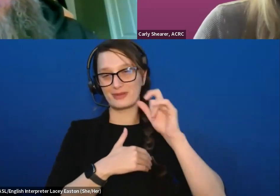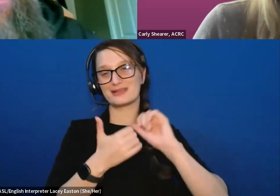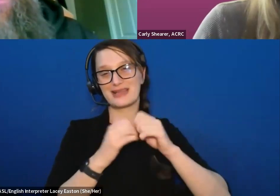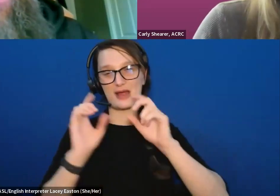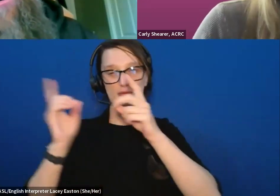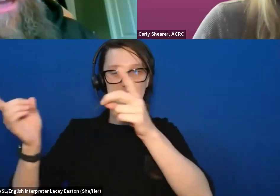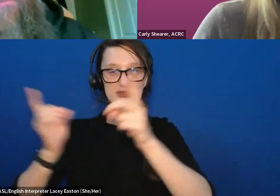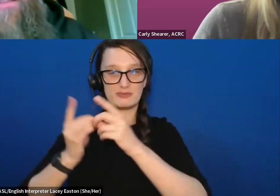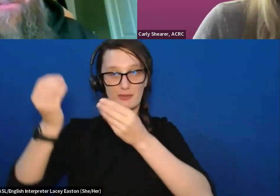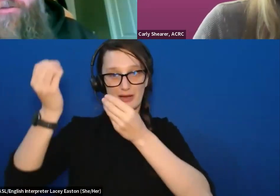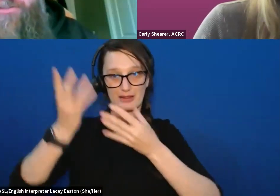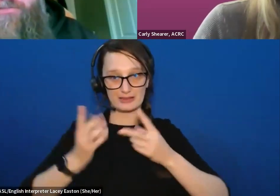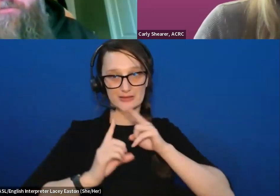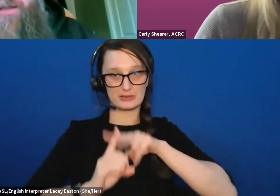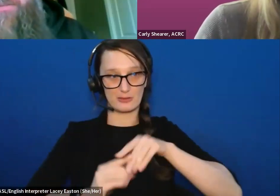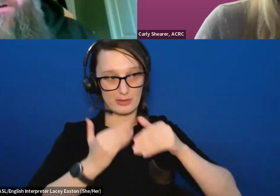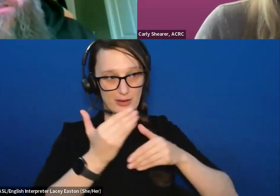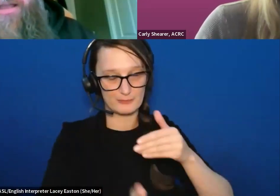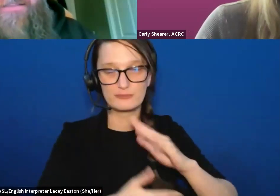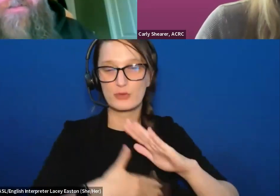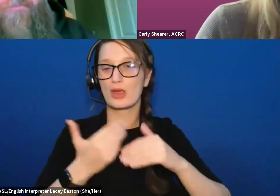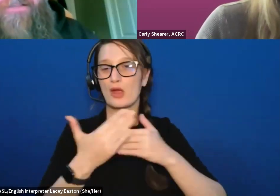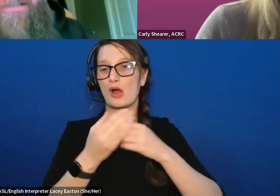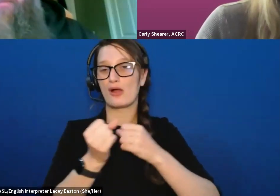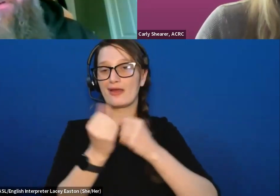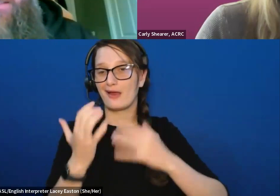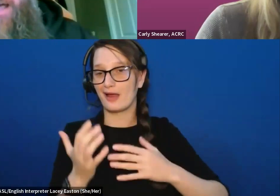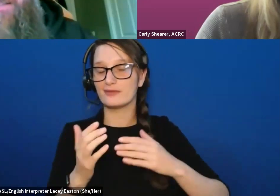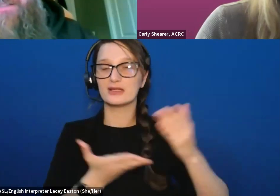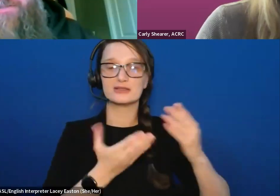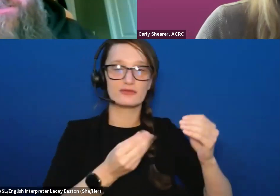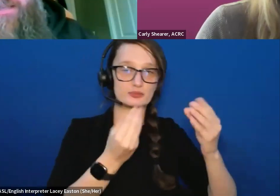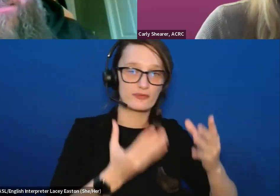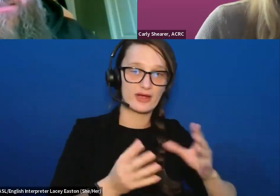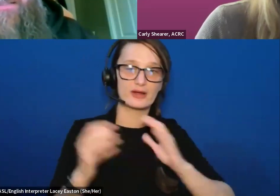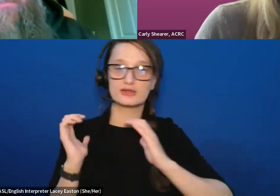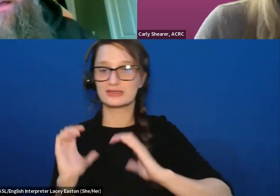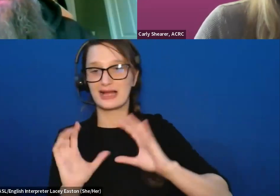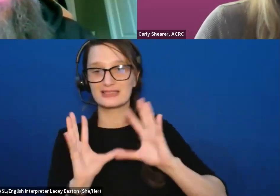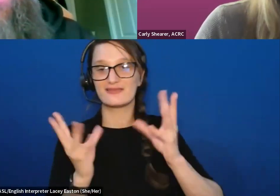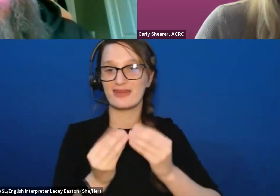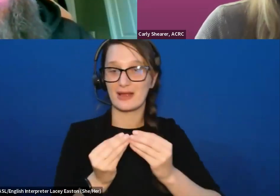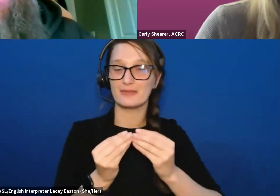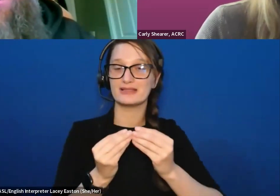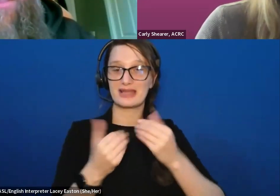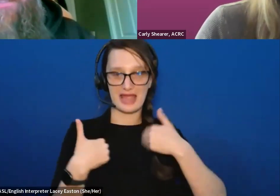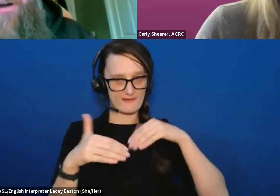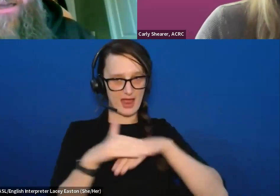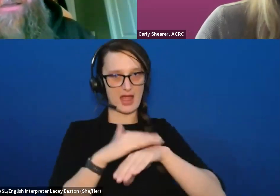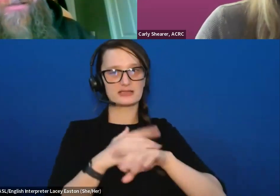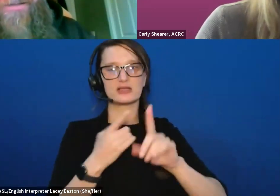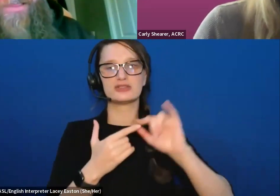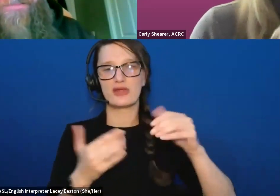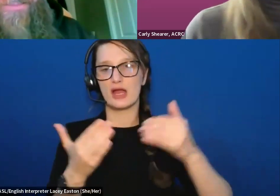our all the advocates, all the service providers, all the clients and families, everyone has access to this at the exact same time. And so